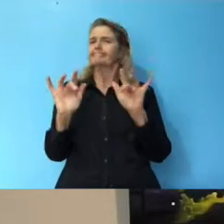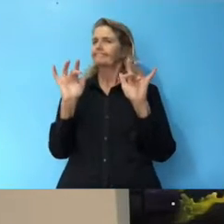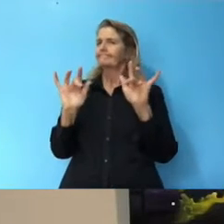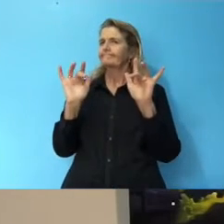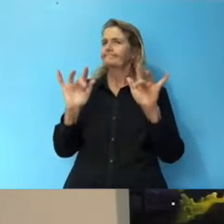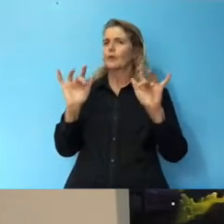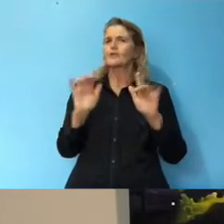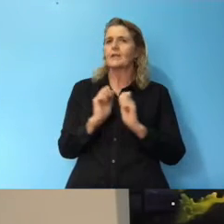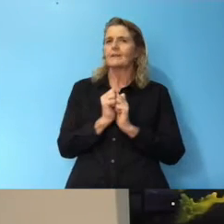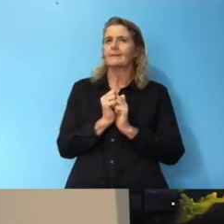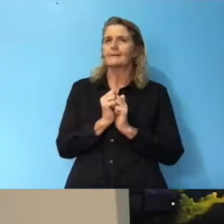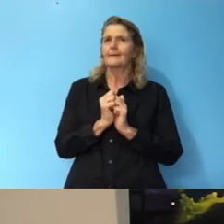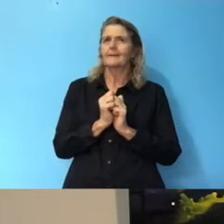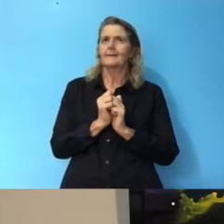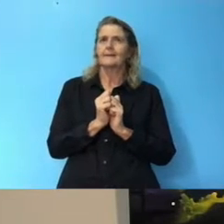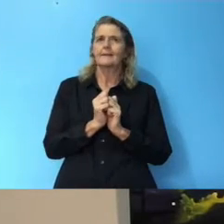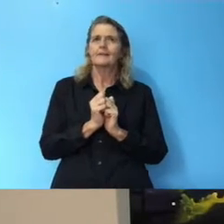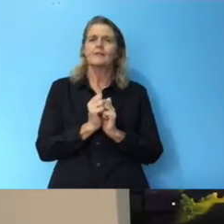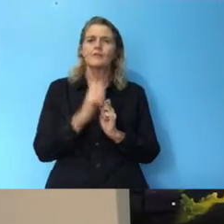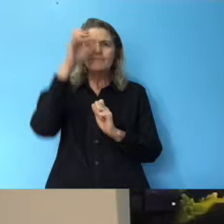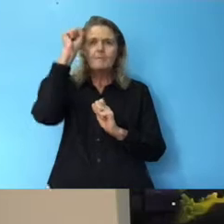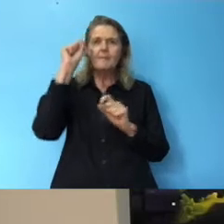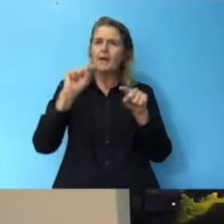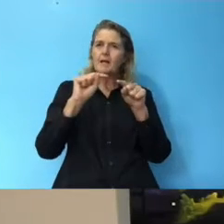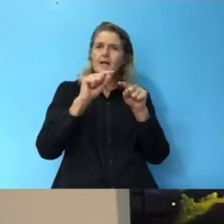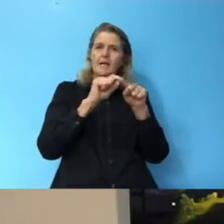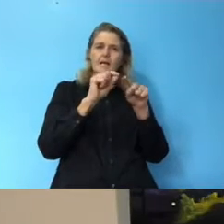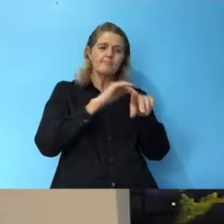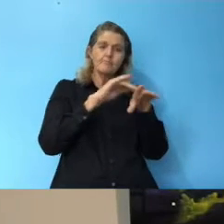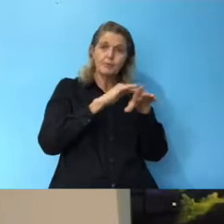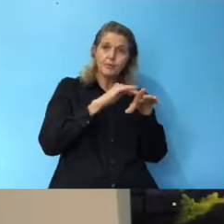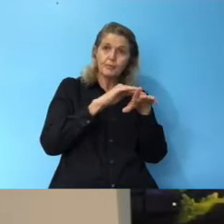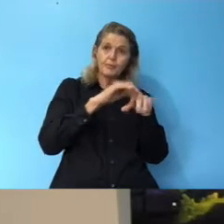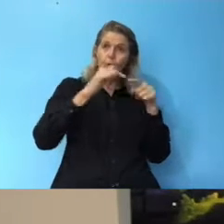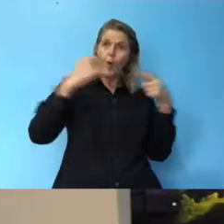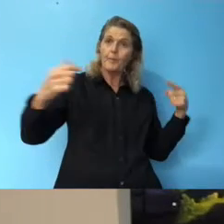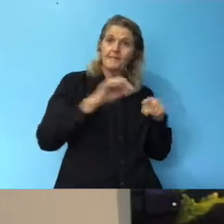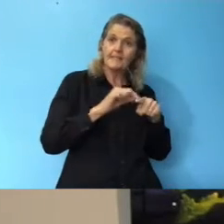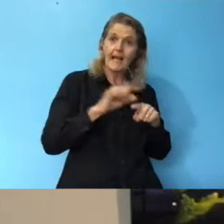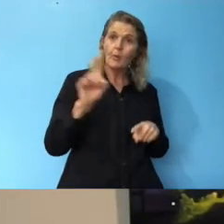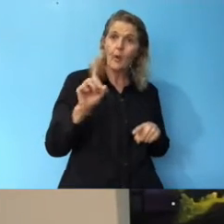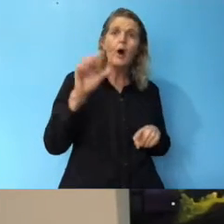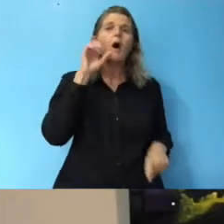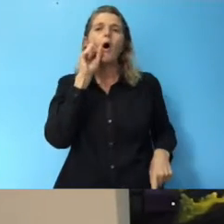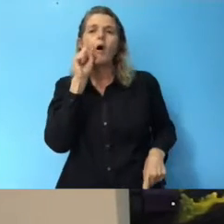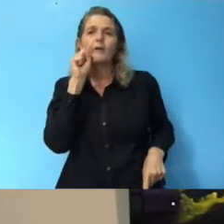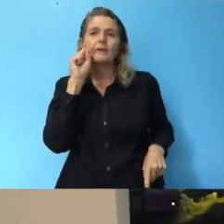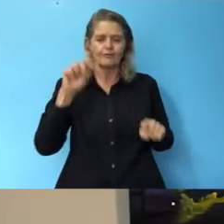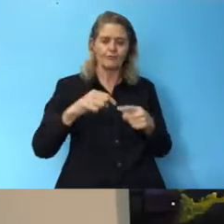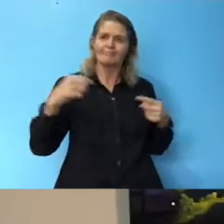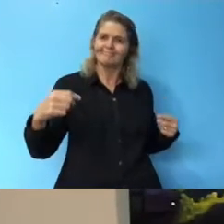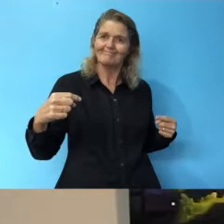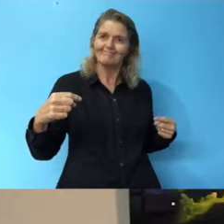one, not the opposite colour of blue being orange. I'm going to leave them to be quite bright, and I'm going to put in a little bit of a